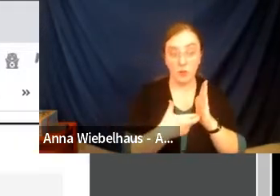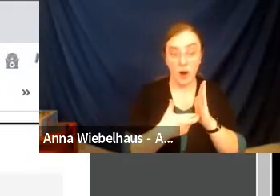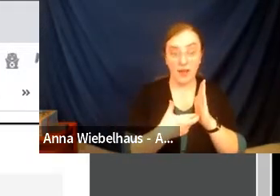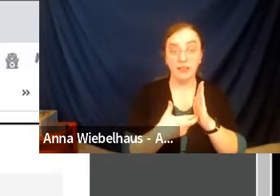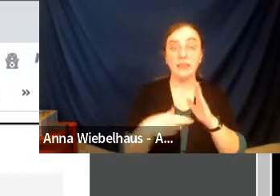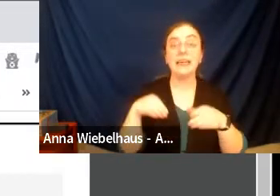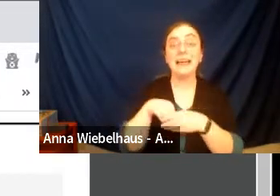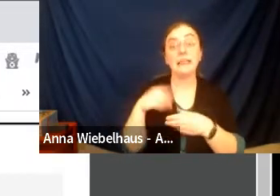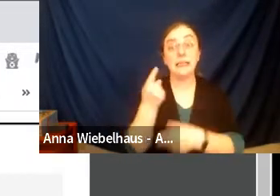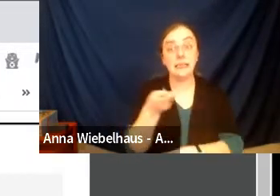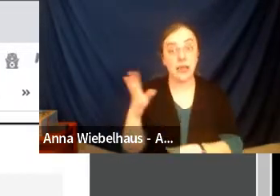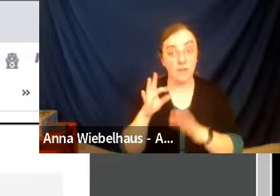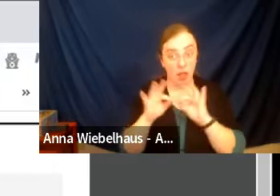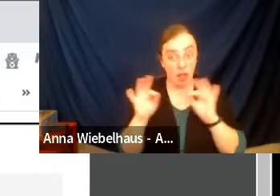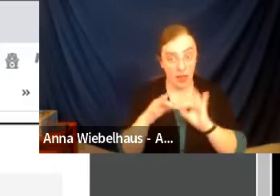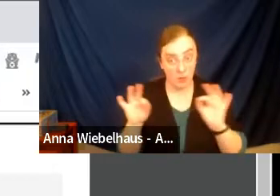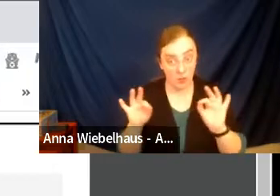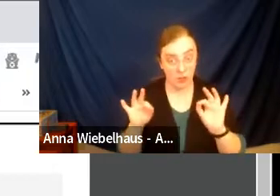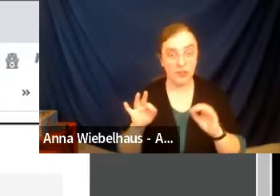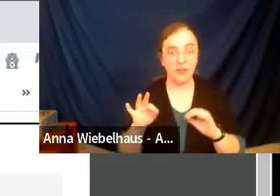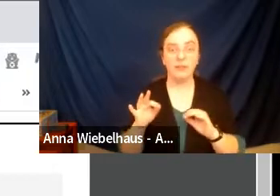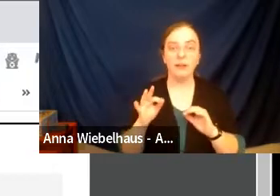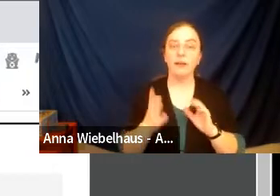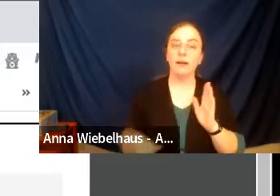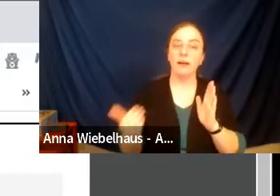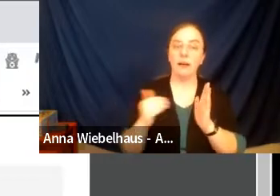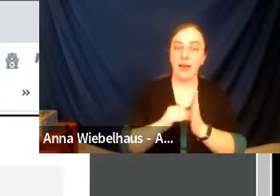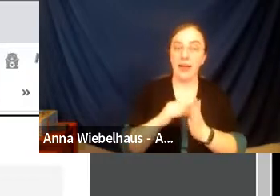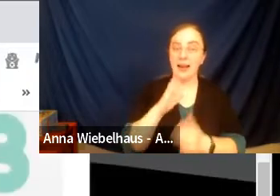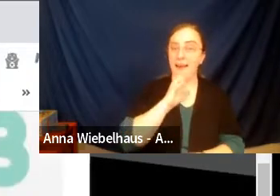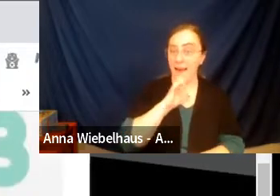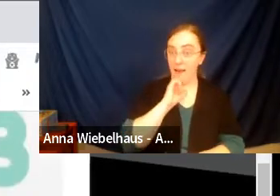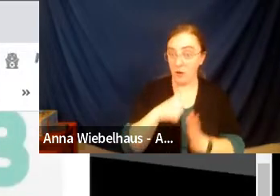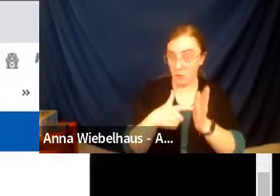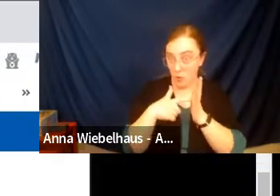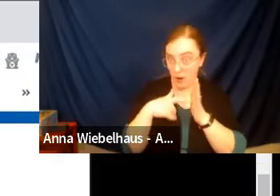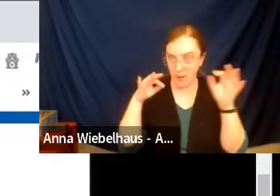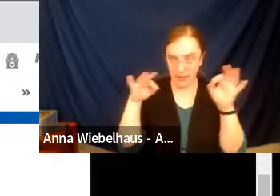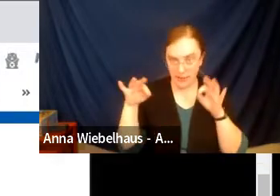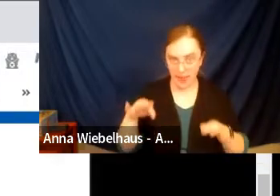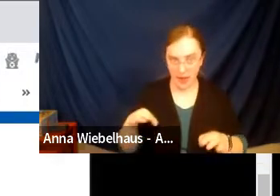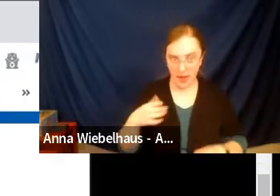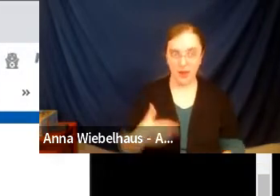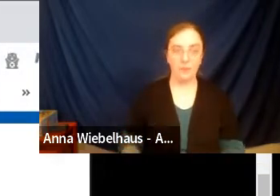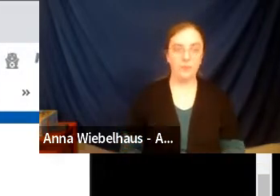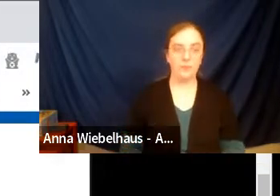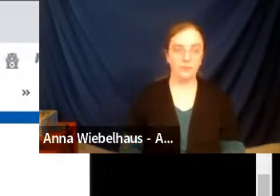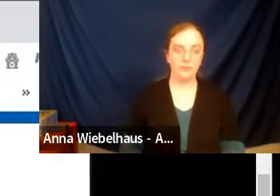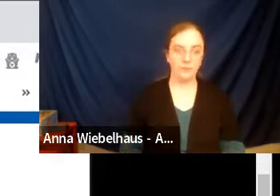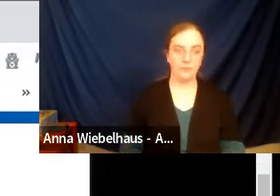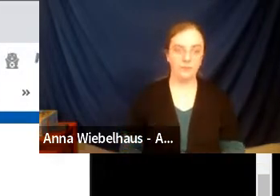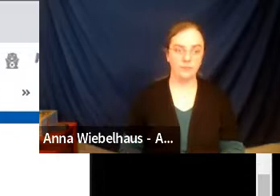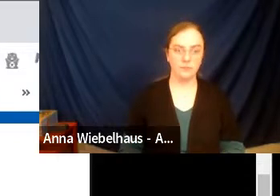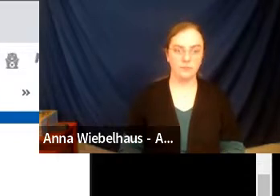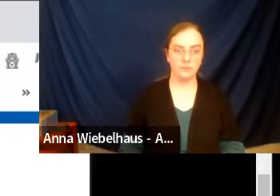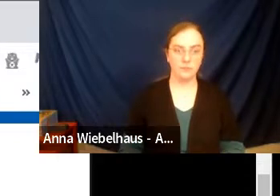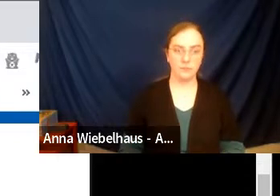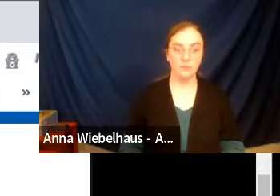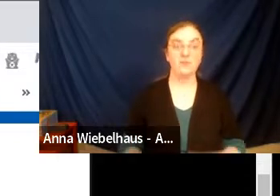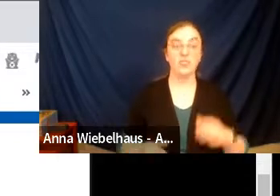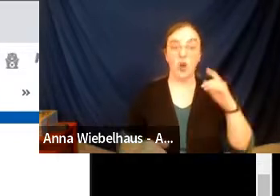our languages spoken. Once again, the age requirements. And then here is